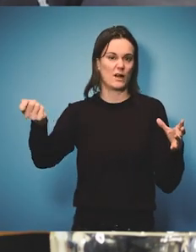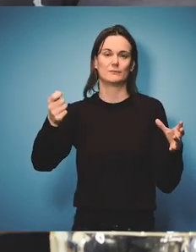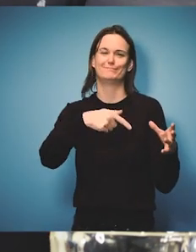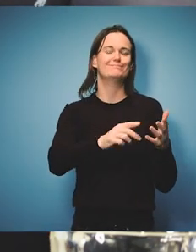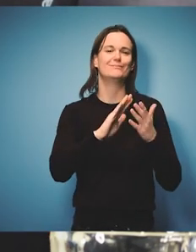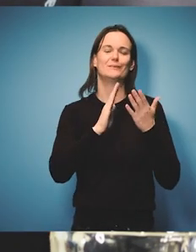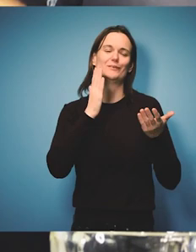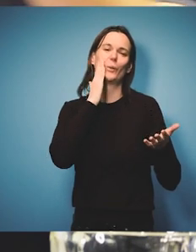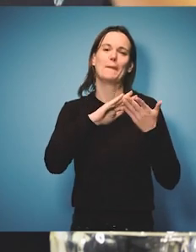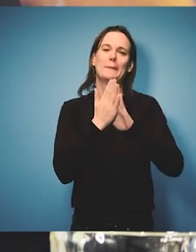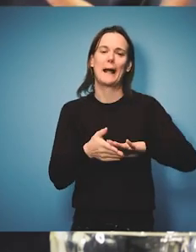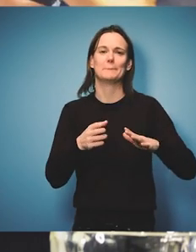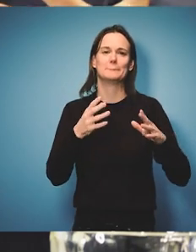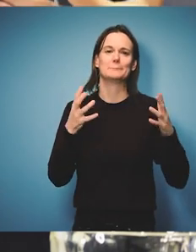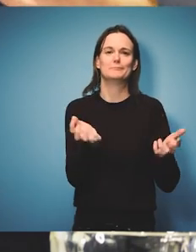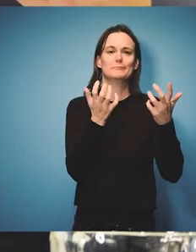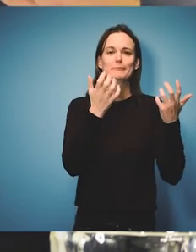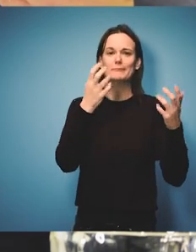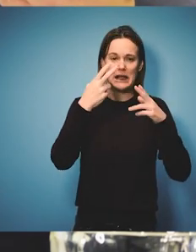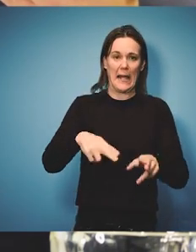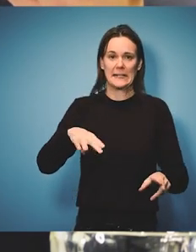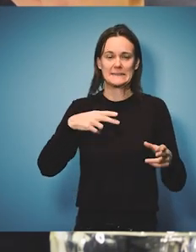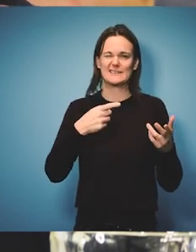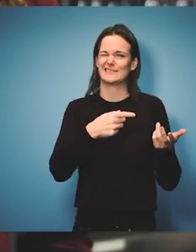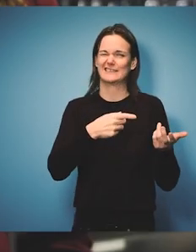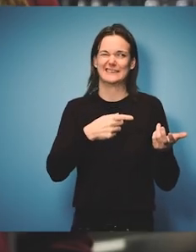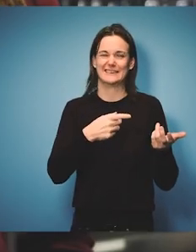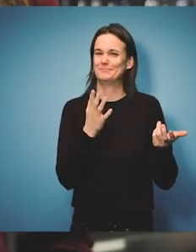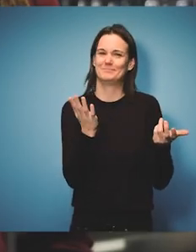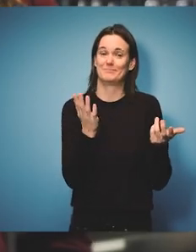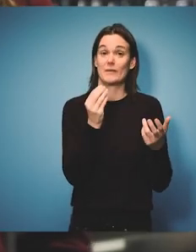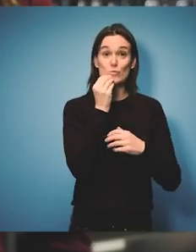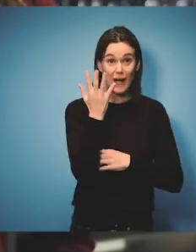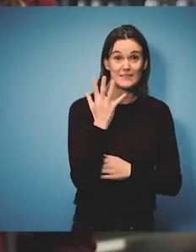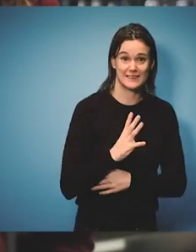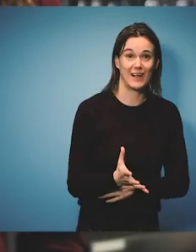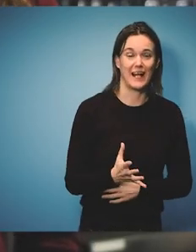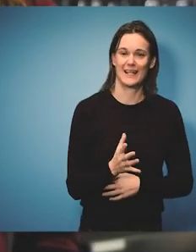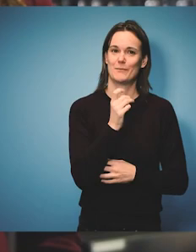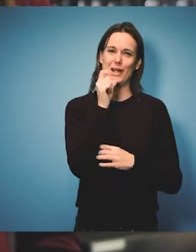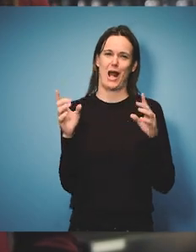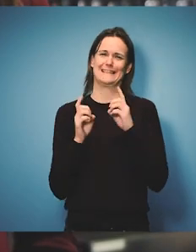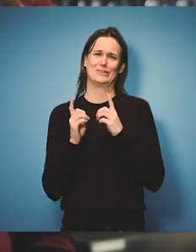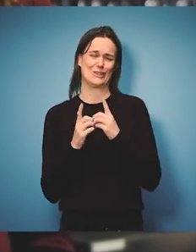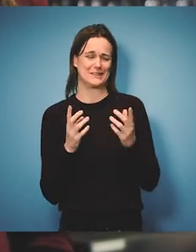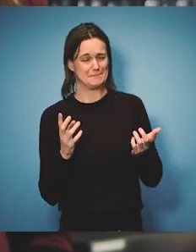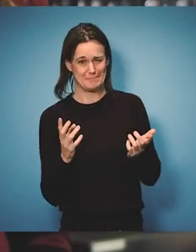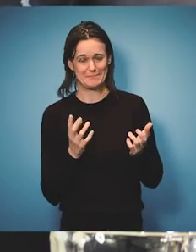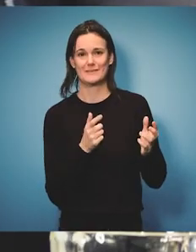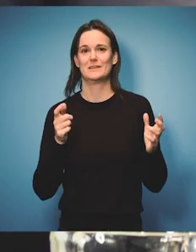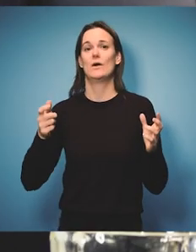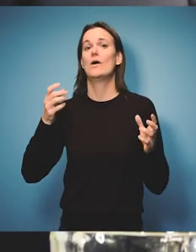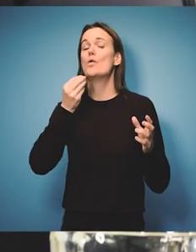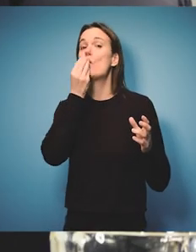and you keep going, you're just gonna make scrambled eggnog, which is not a bad idea for dessert. I don't know. Maybe breakfast? Probably, I just don't know if you wanna do